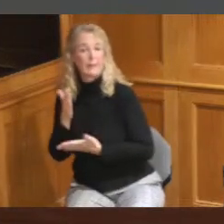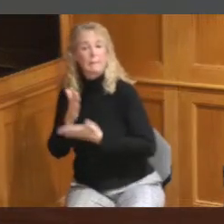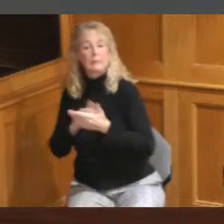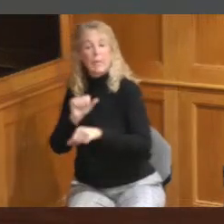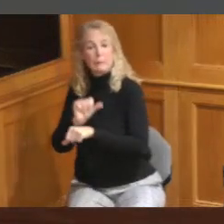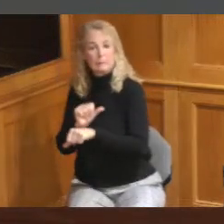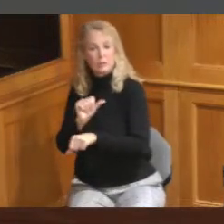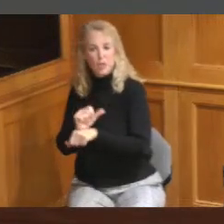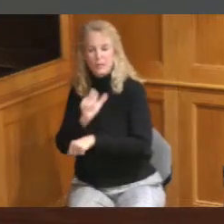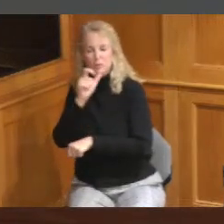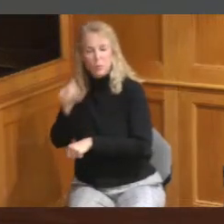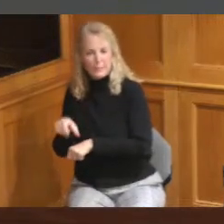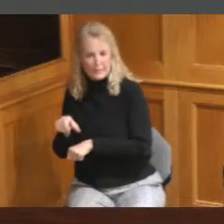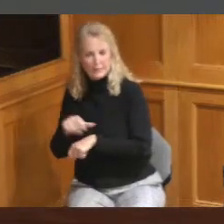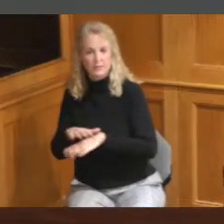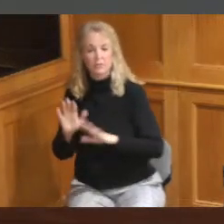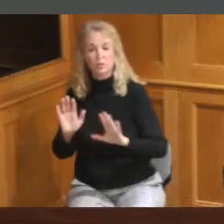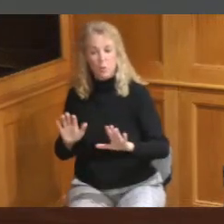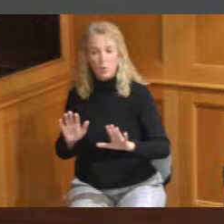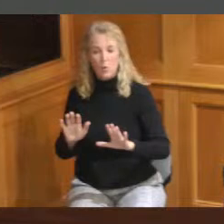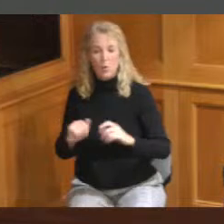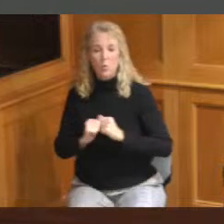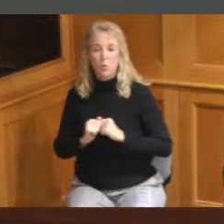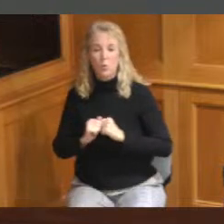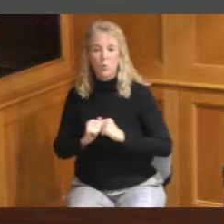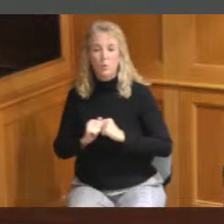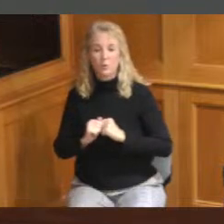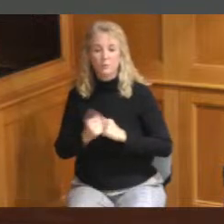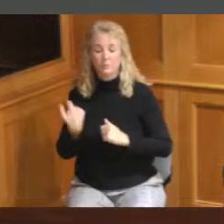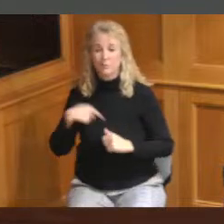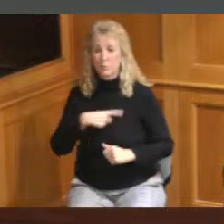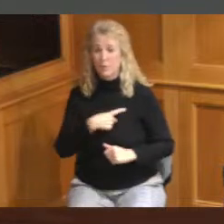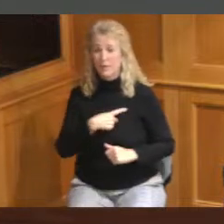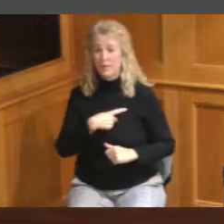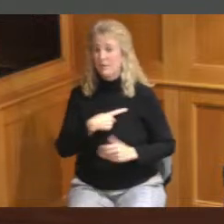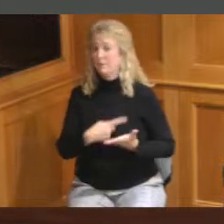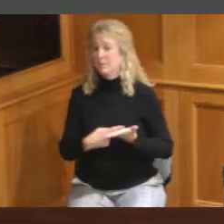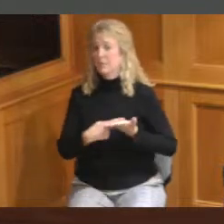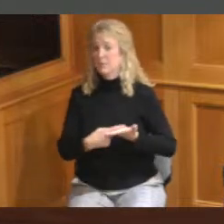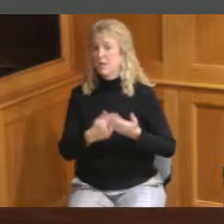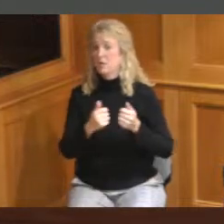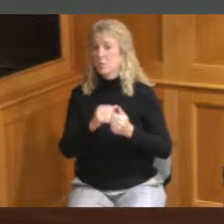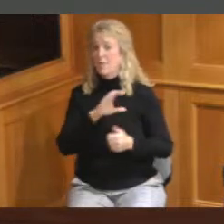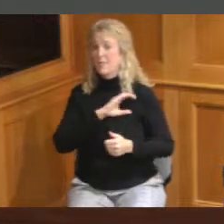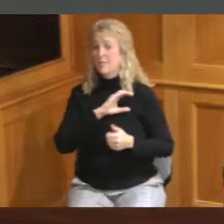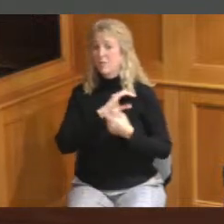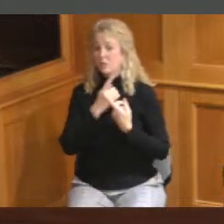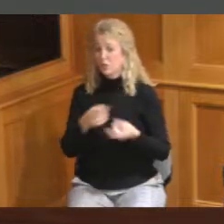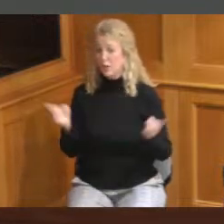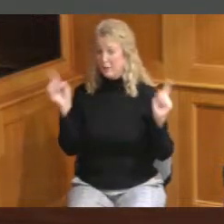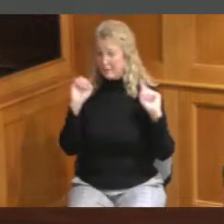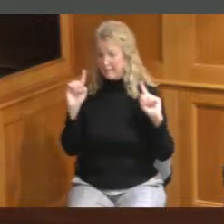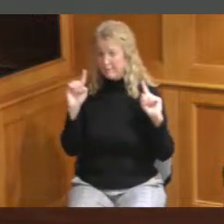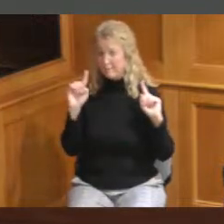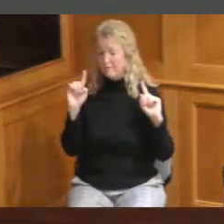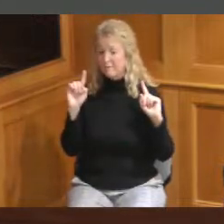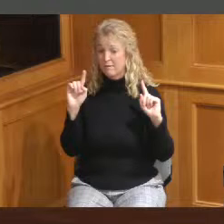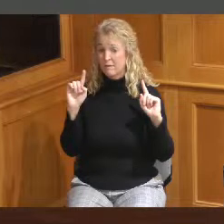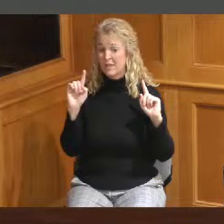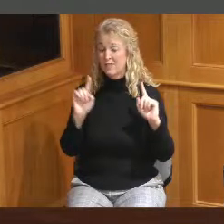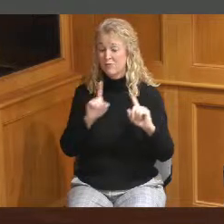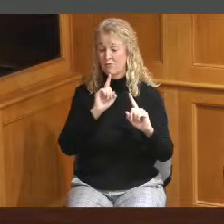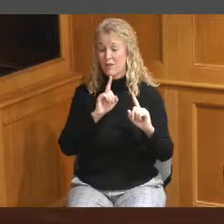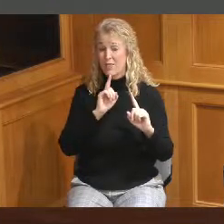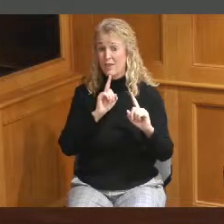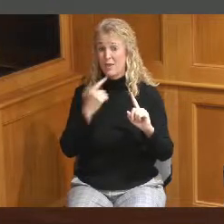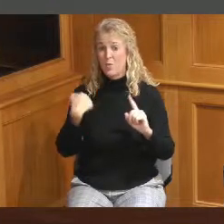as technology is brought on board. And to the degree it is not, as we've talked with the sheriff's office and others about, that